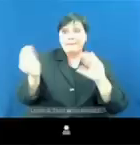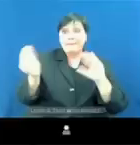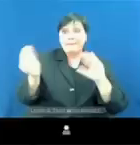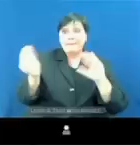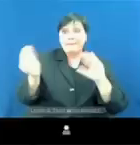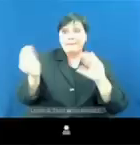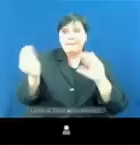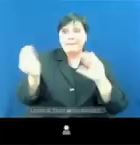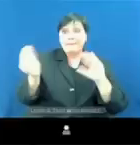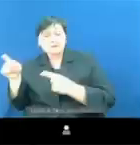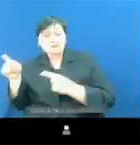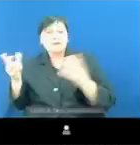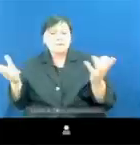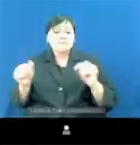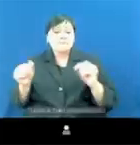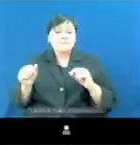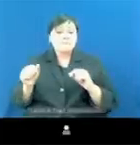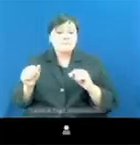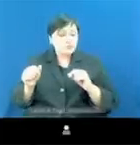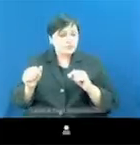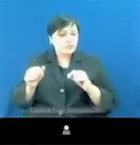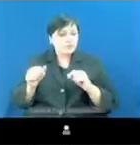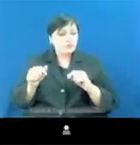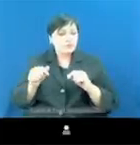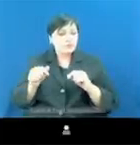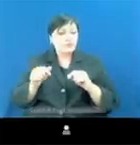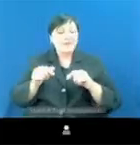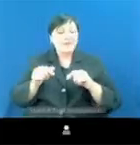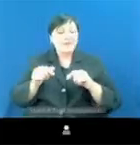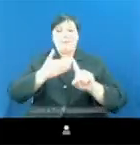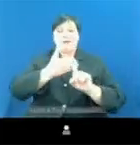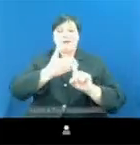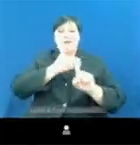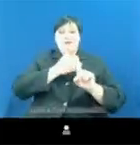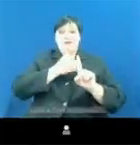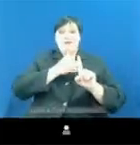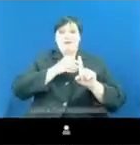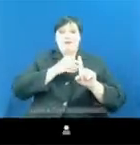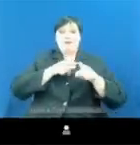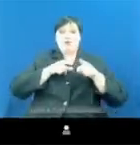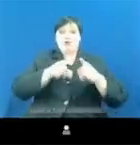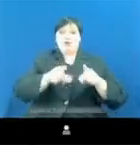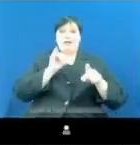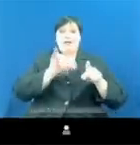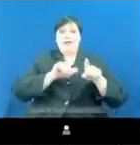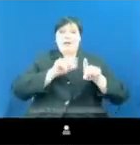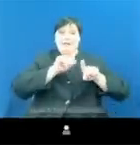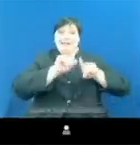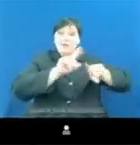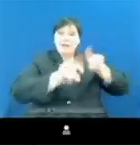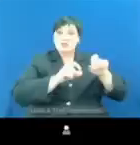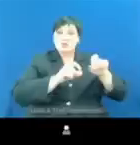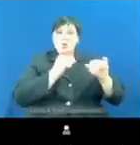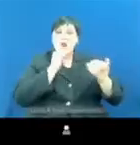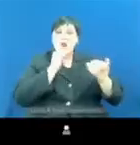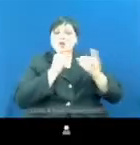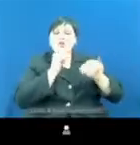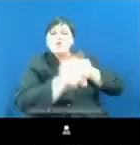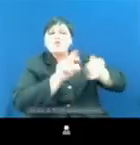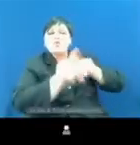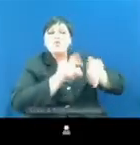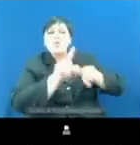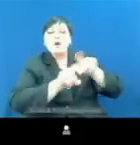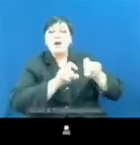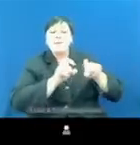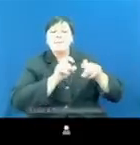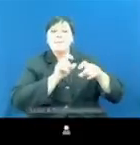the interrogation or the interview has crossed the line to where it's no longer a general